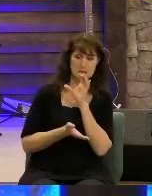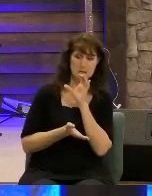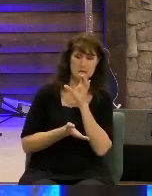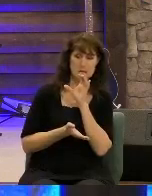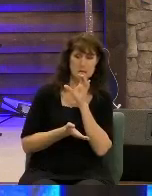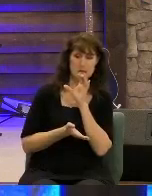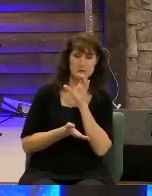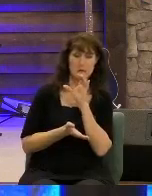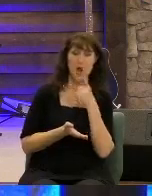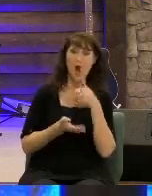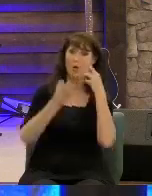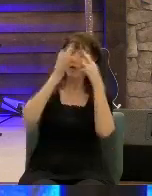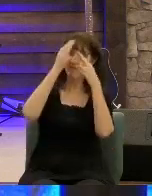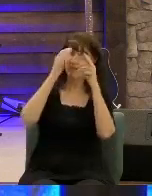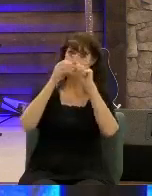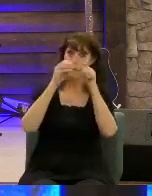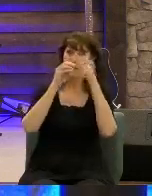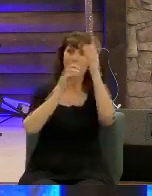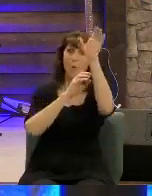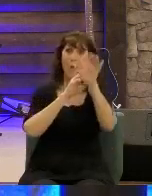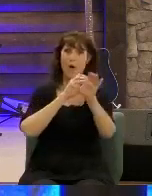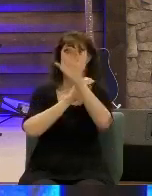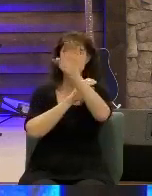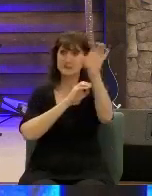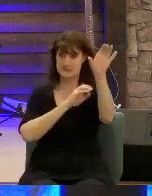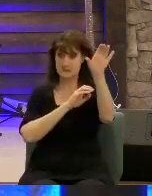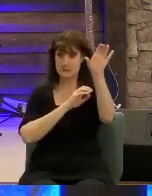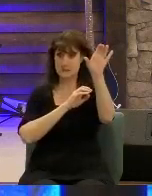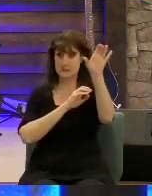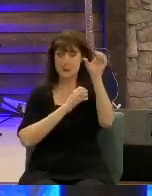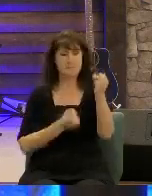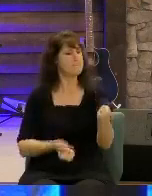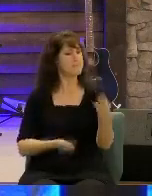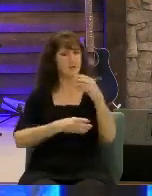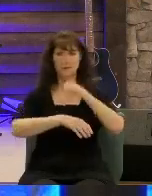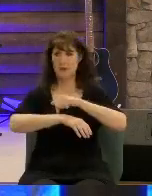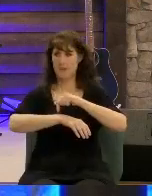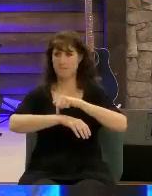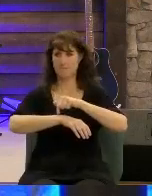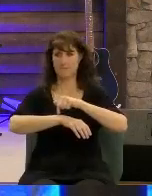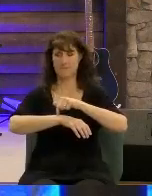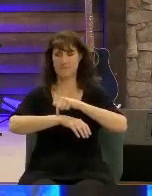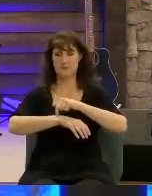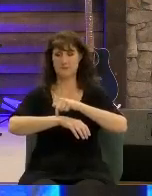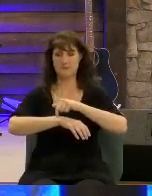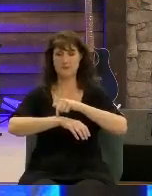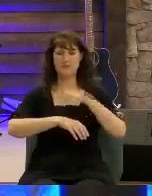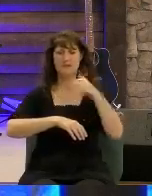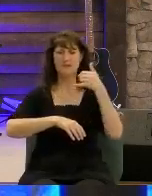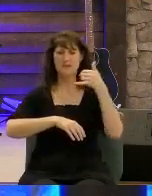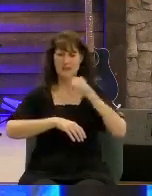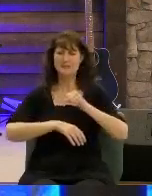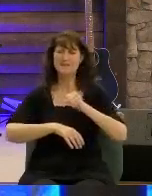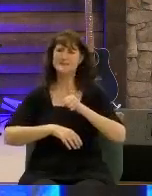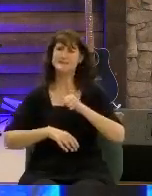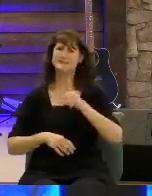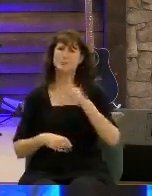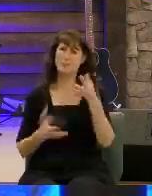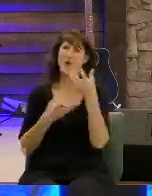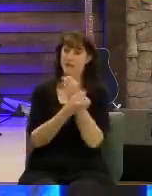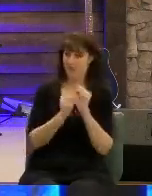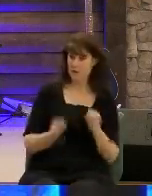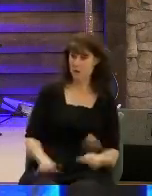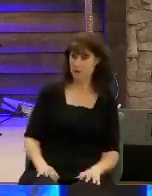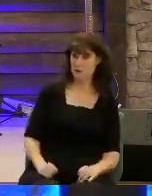As we seek our revelation about the cross, many times, yes, we want